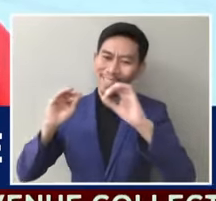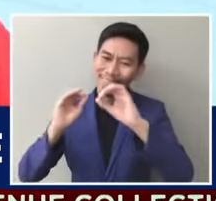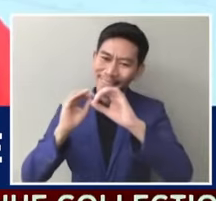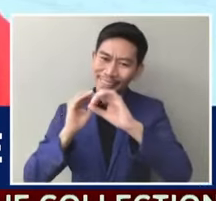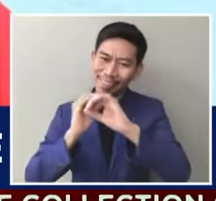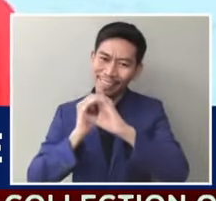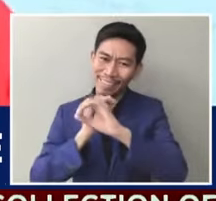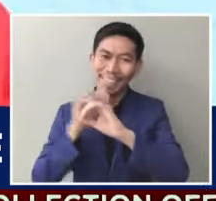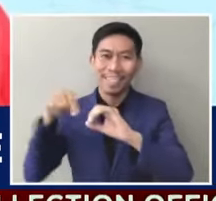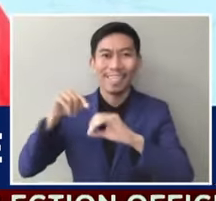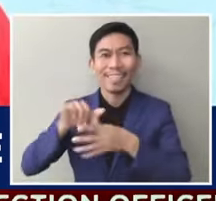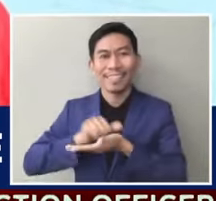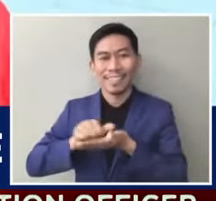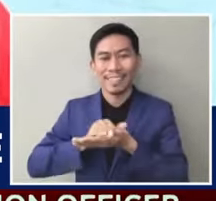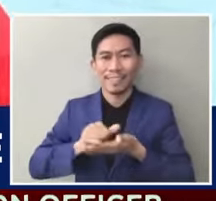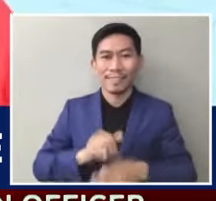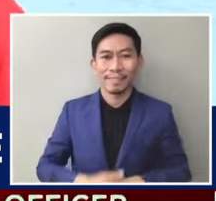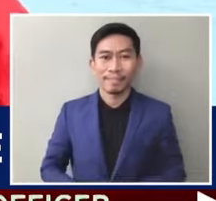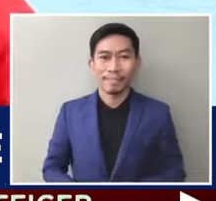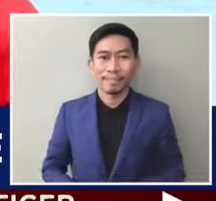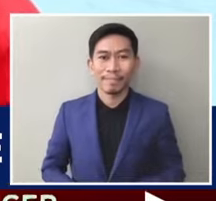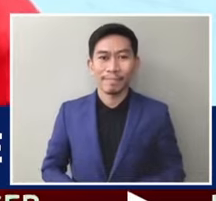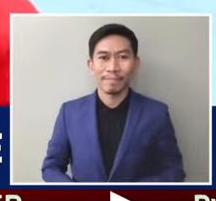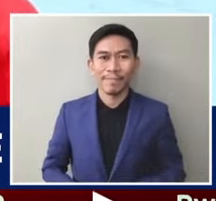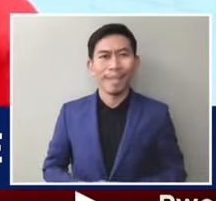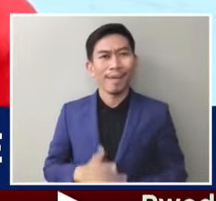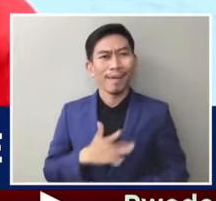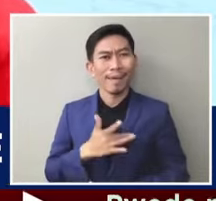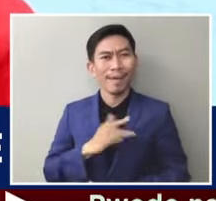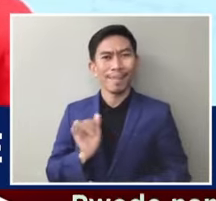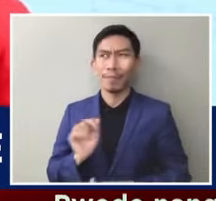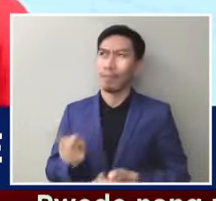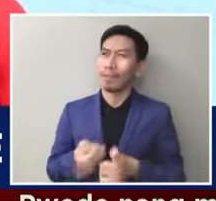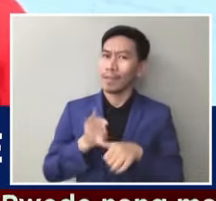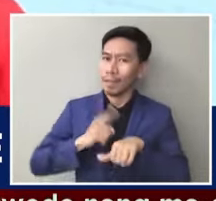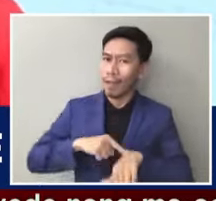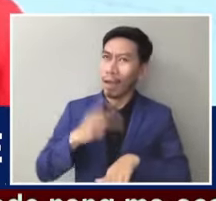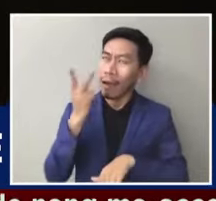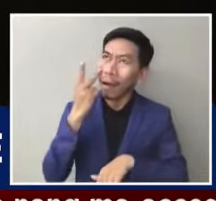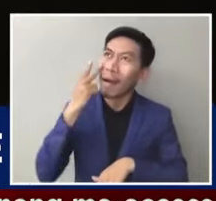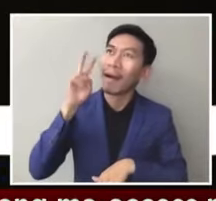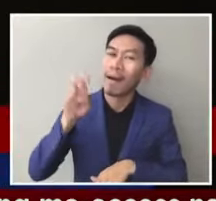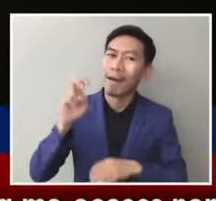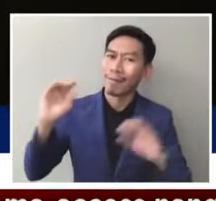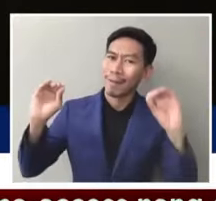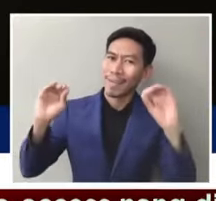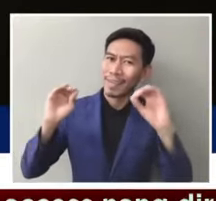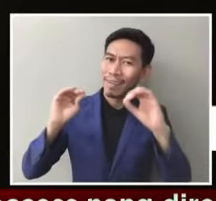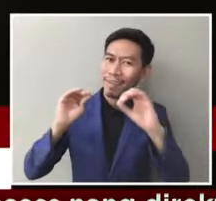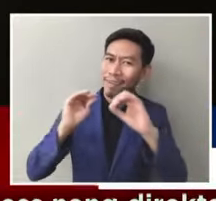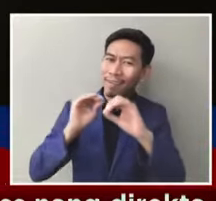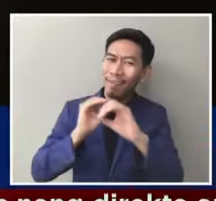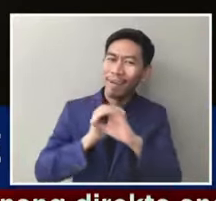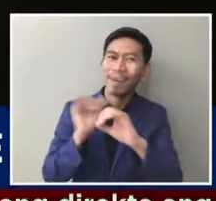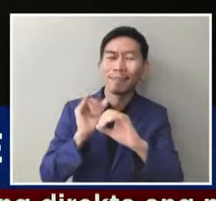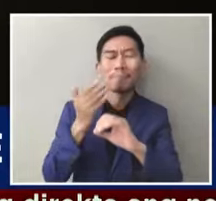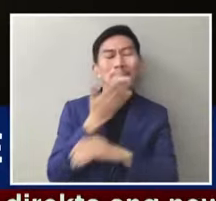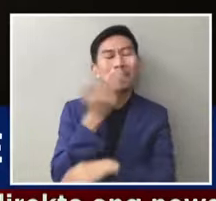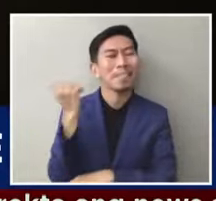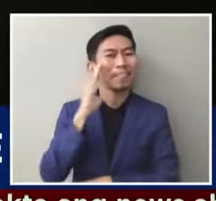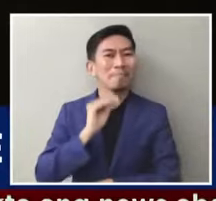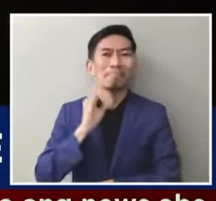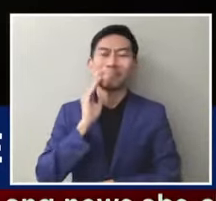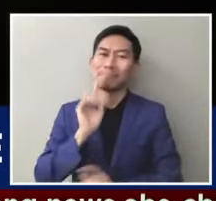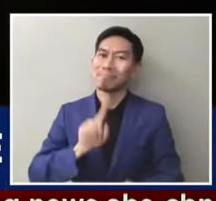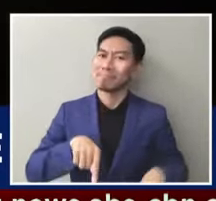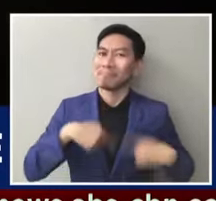was like the first time I ever saw a solar eclipse. It was like the best experience of my life. It's just like